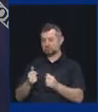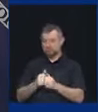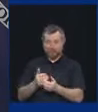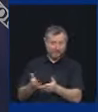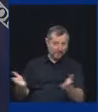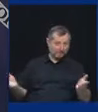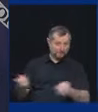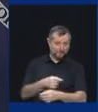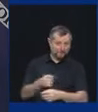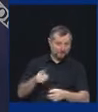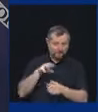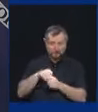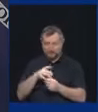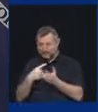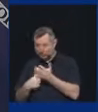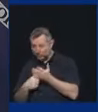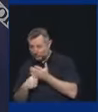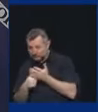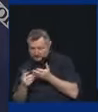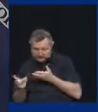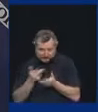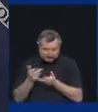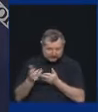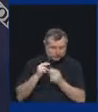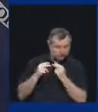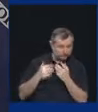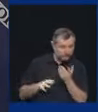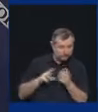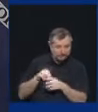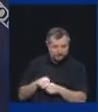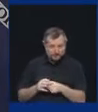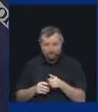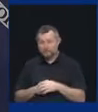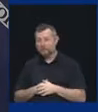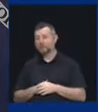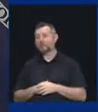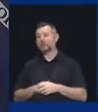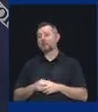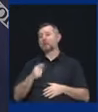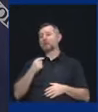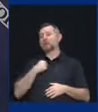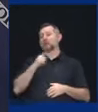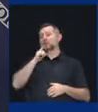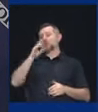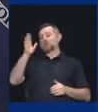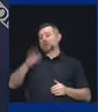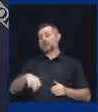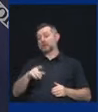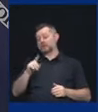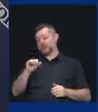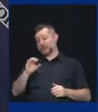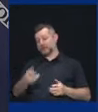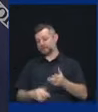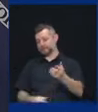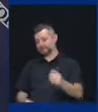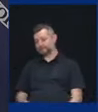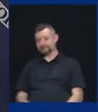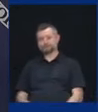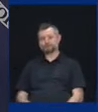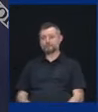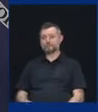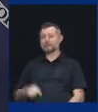in negotiating? You know, as usual, Zach, probably more so this